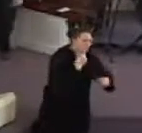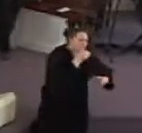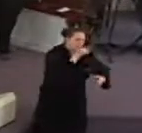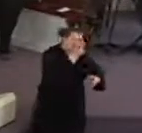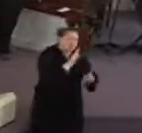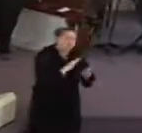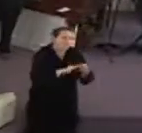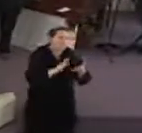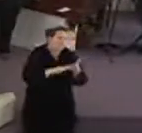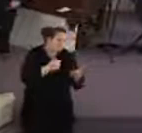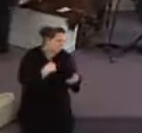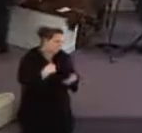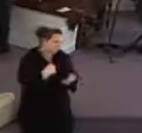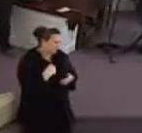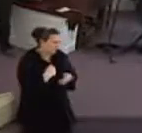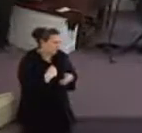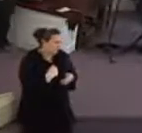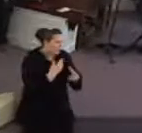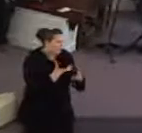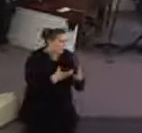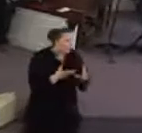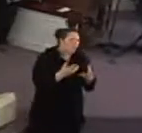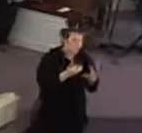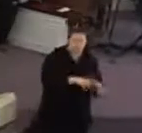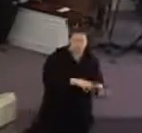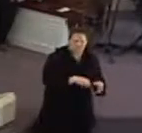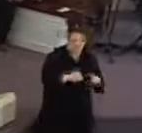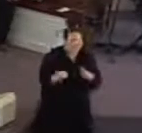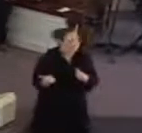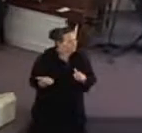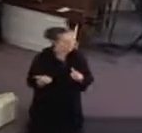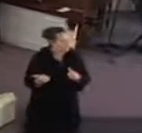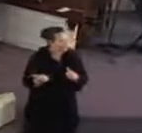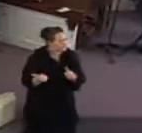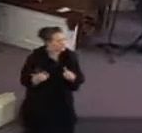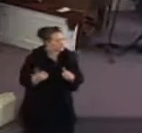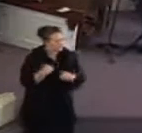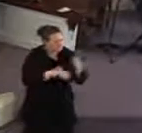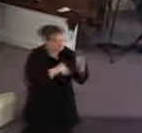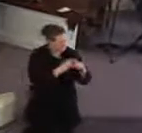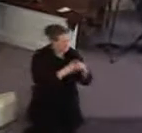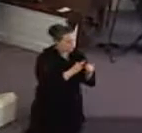me. I want to walk out of this building today with clean hands and pure heart.